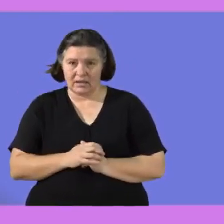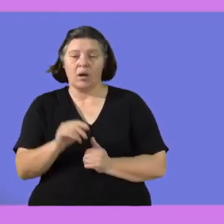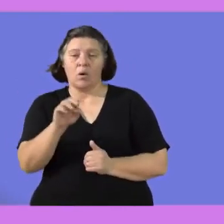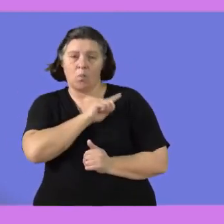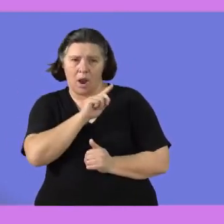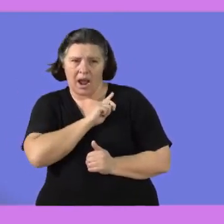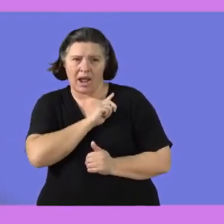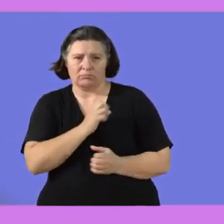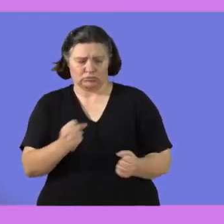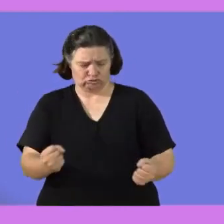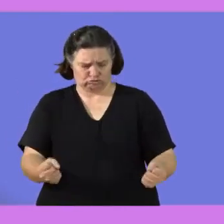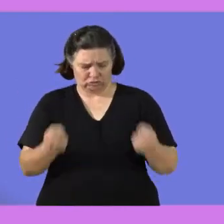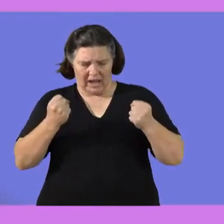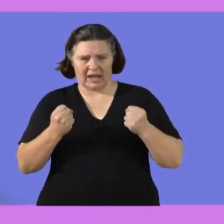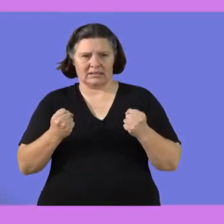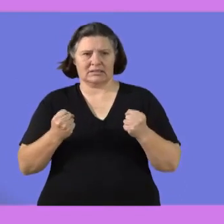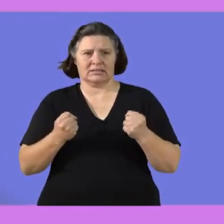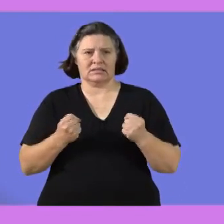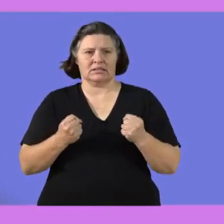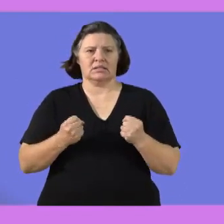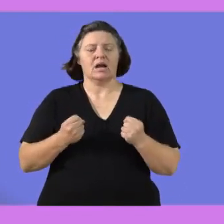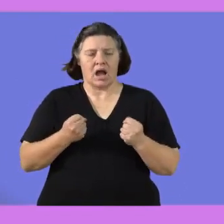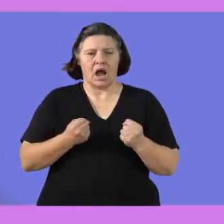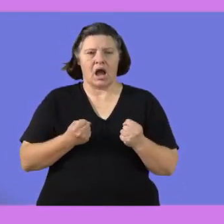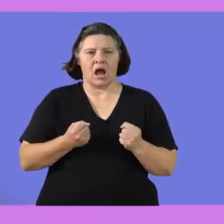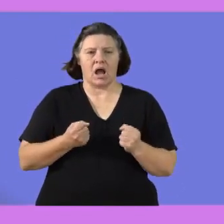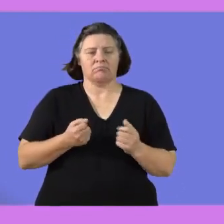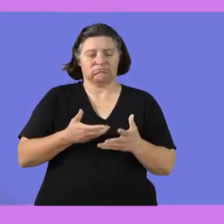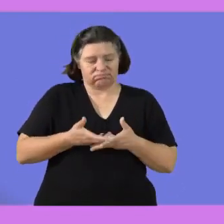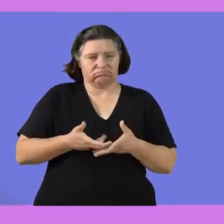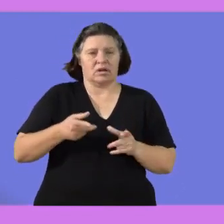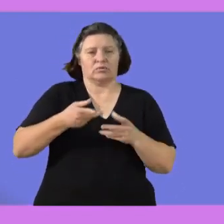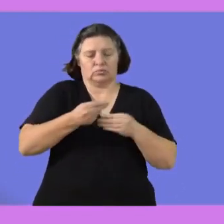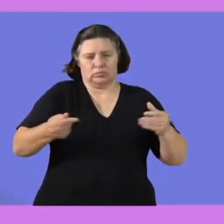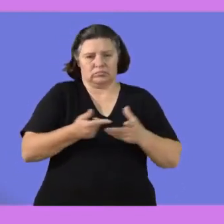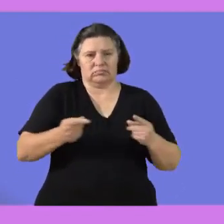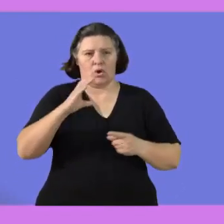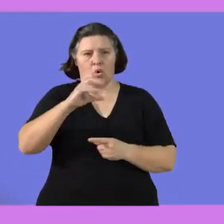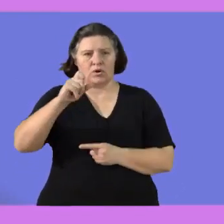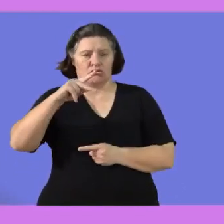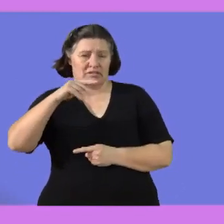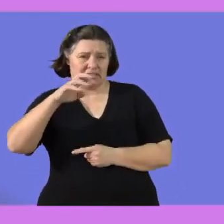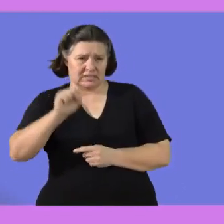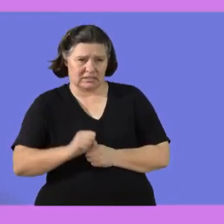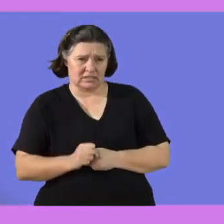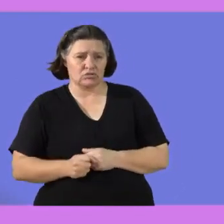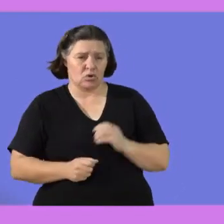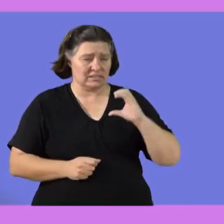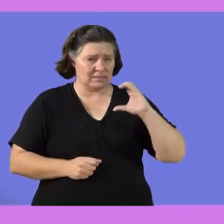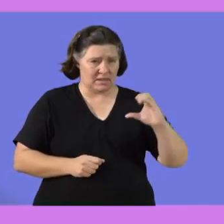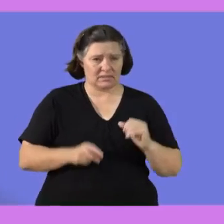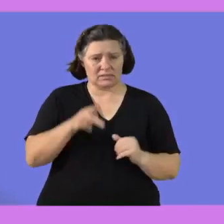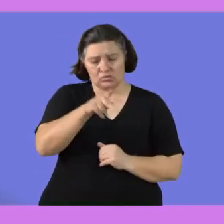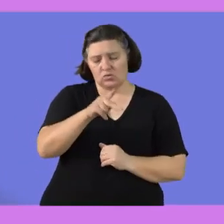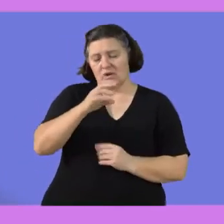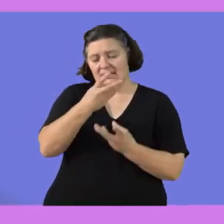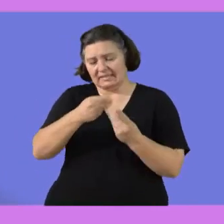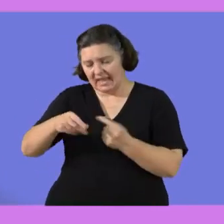1:2:3 to make high-strength concrete. So now it's cement is to sand